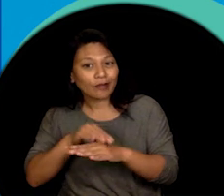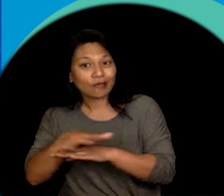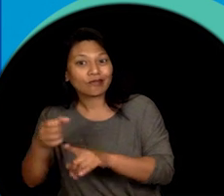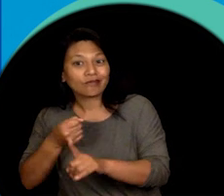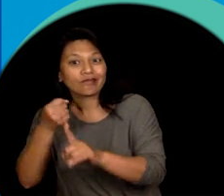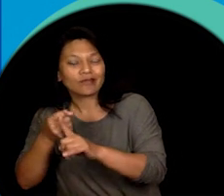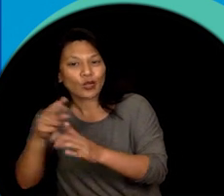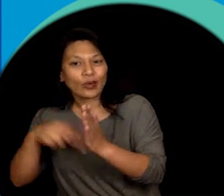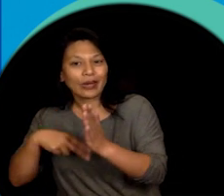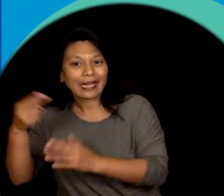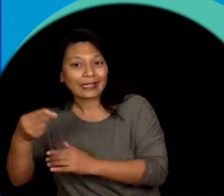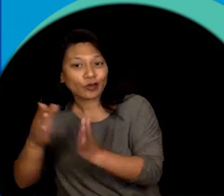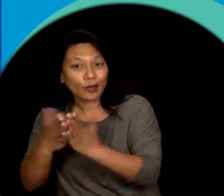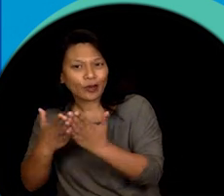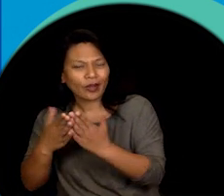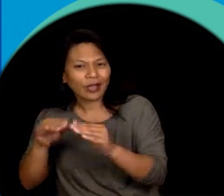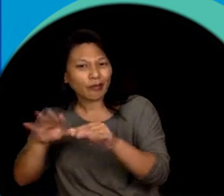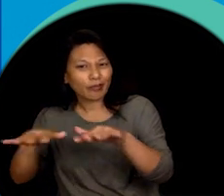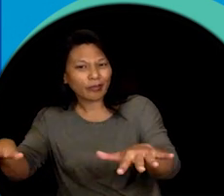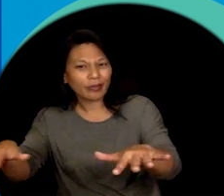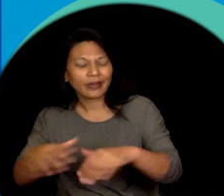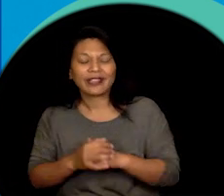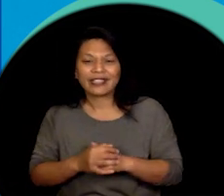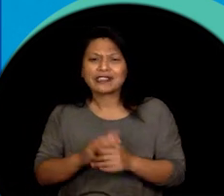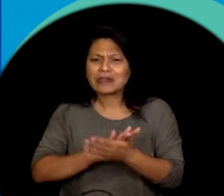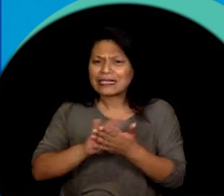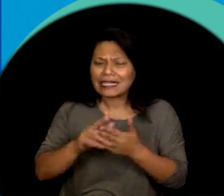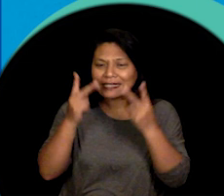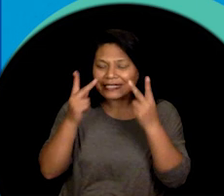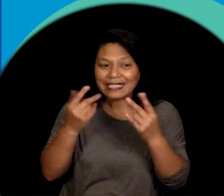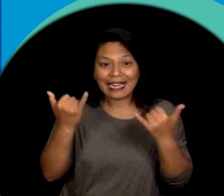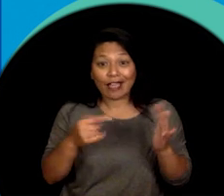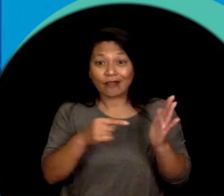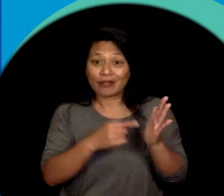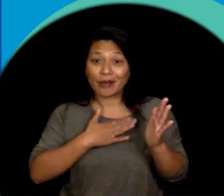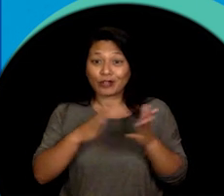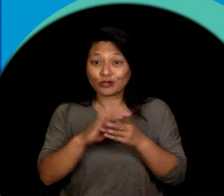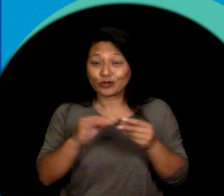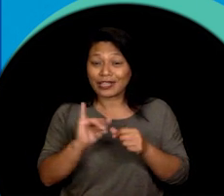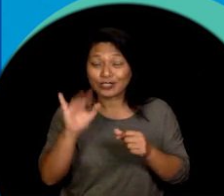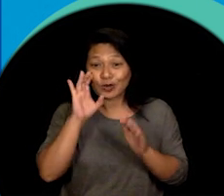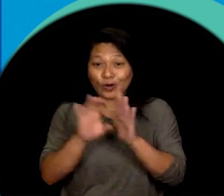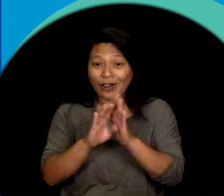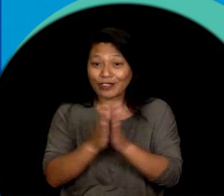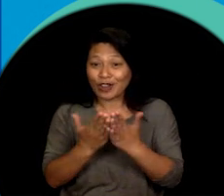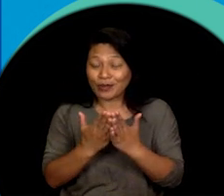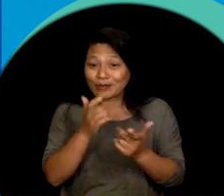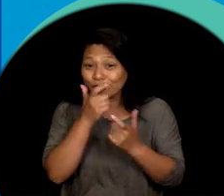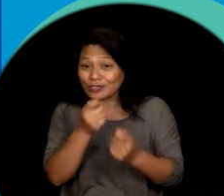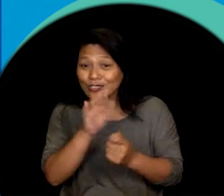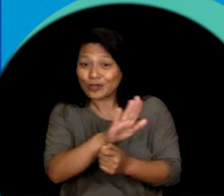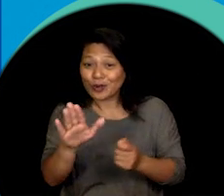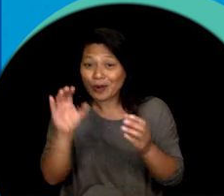you read a history book, maybe you'd write one. Who knows what happens? So it's good to see it out as a graphic novel, and I'll